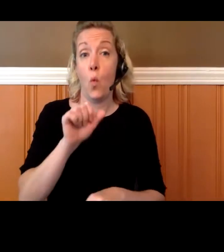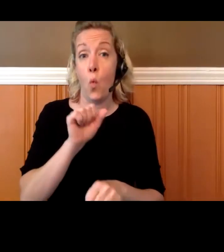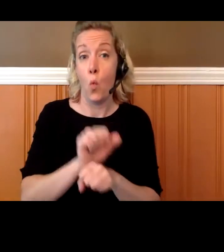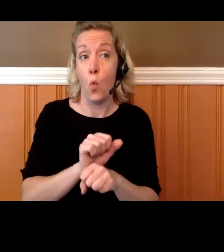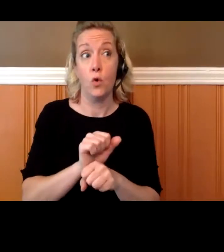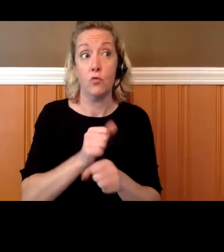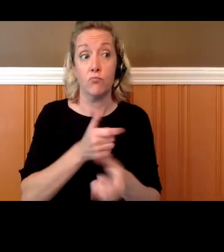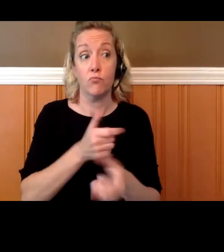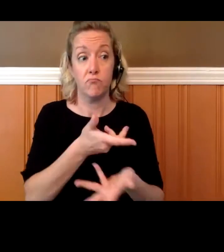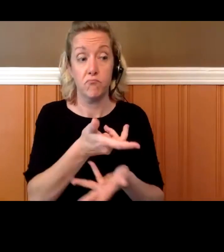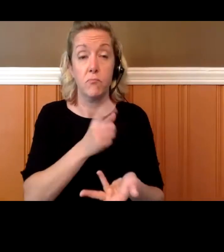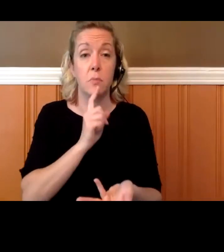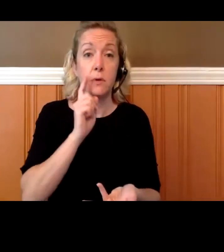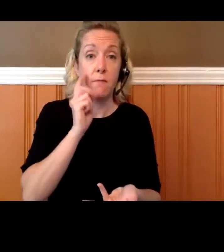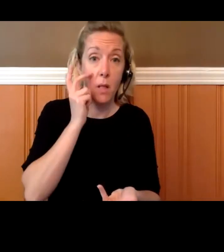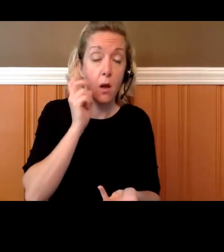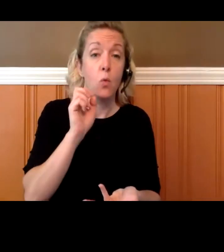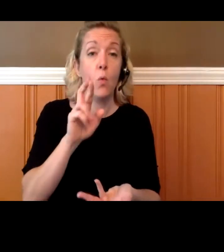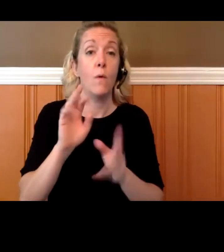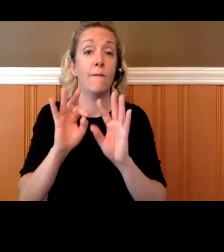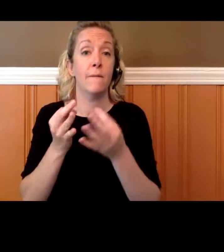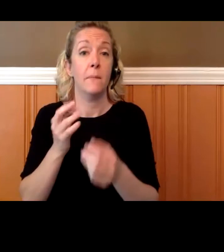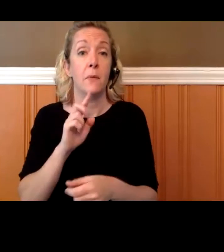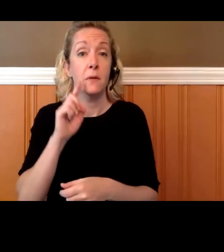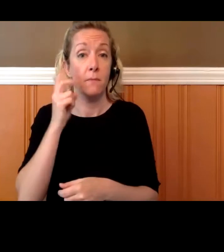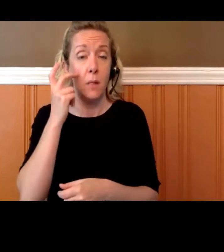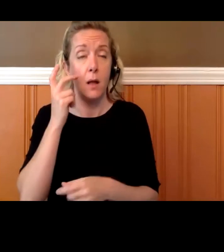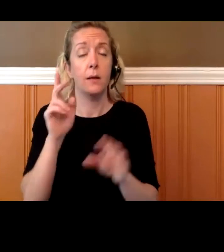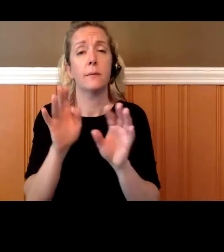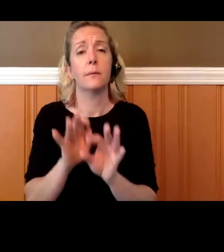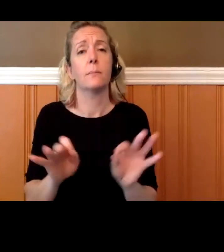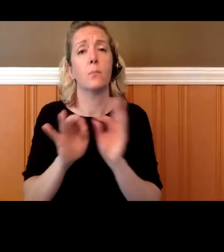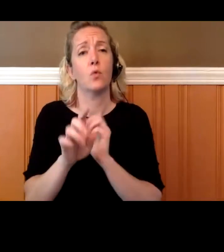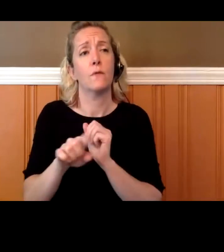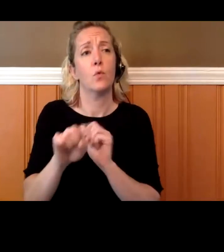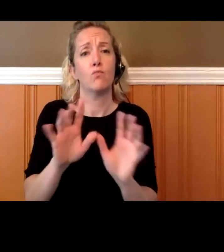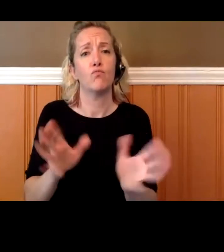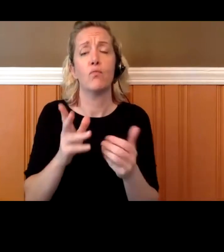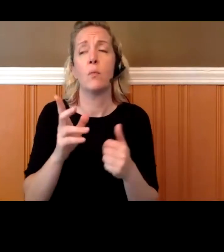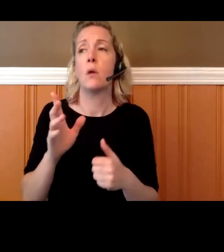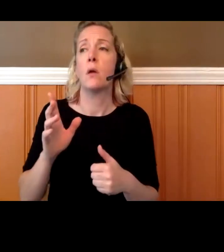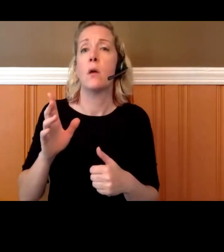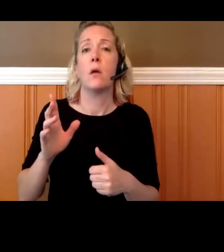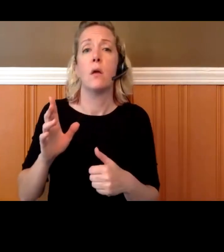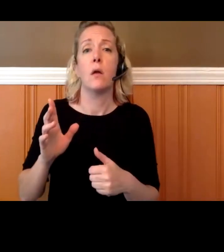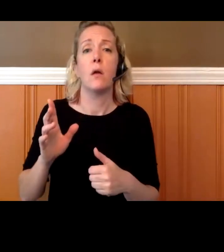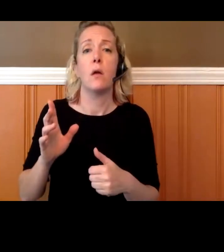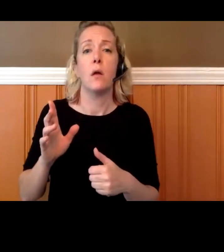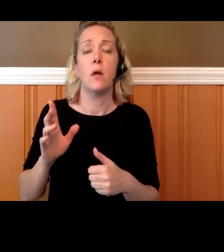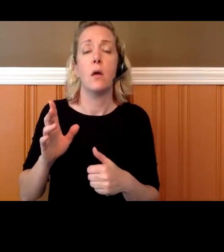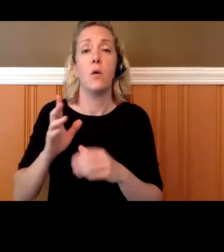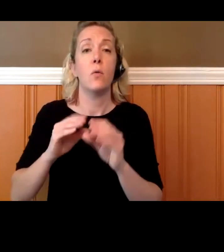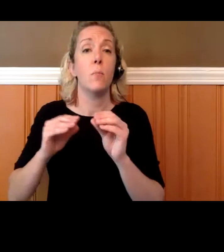who are deafblind to realize that they're getting experiences from you with exposure